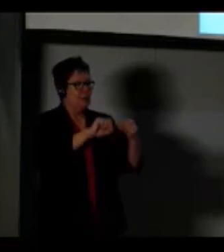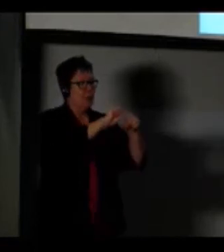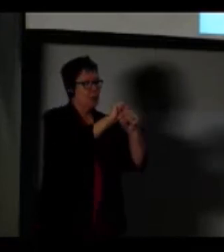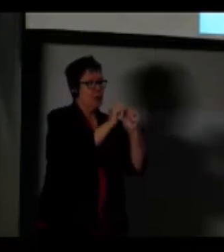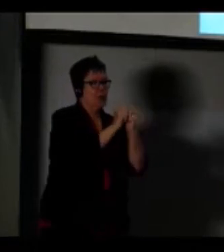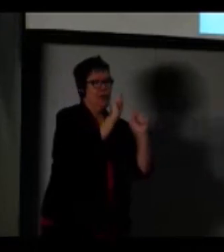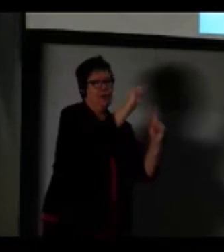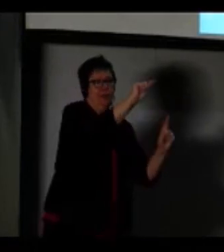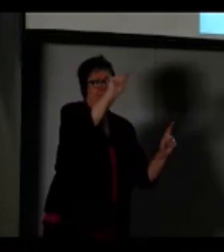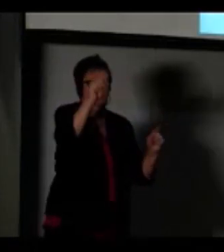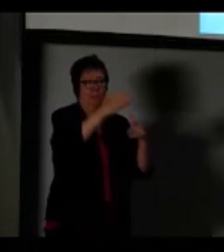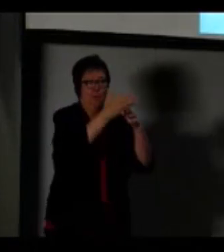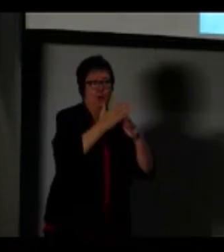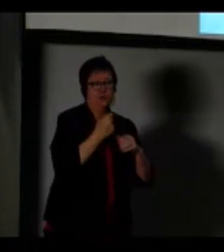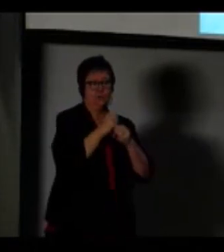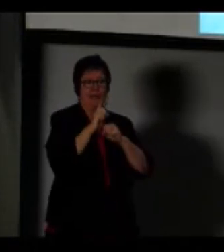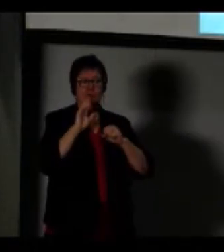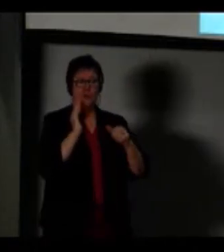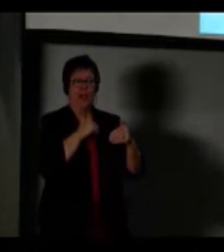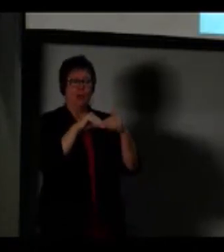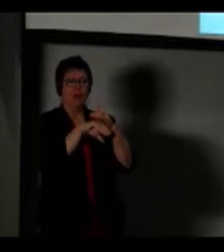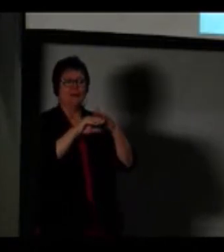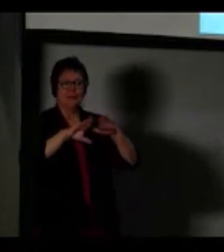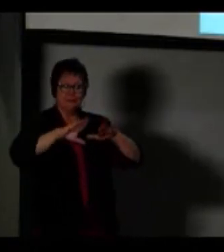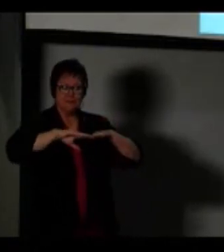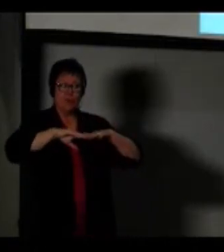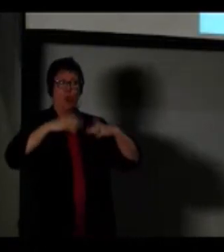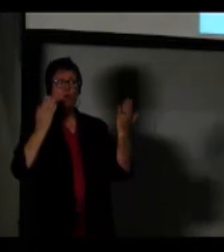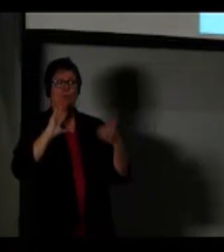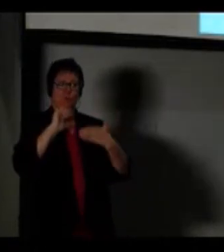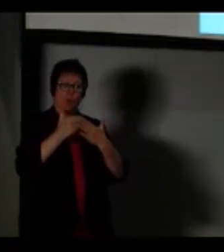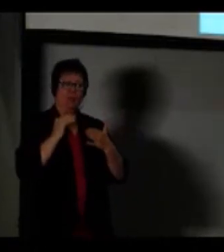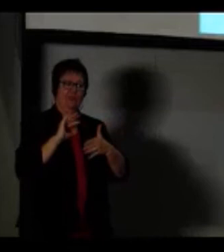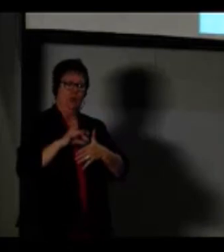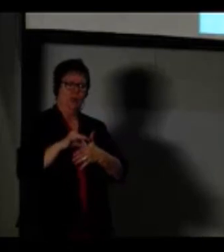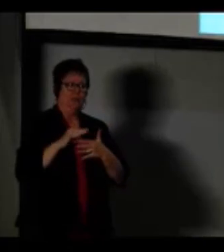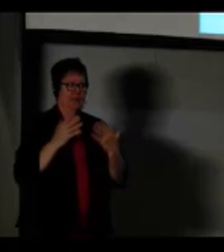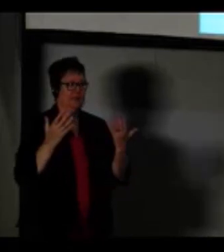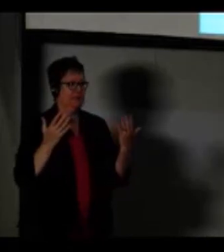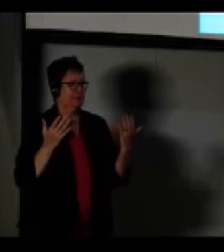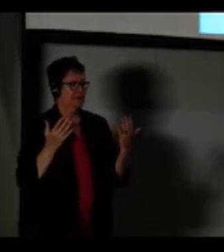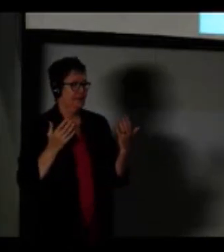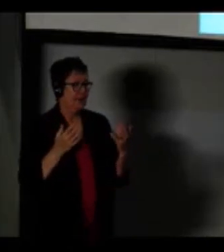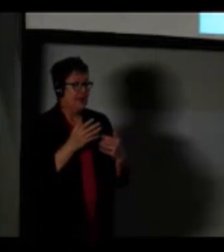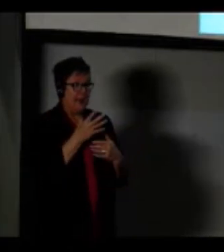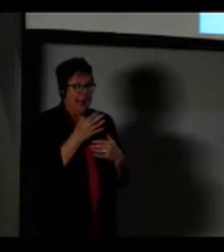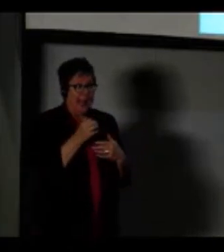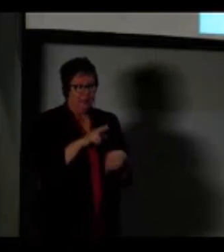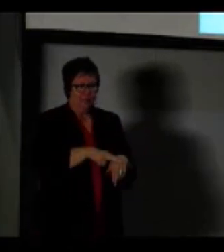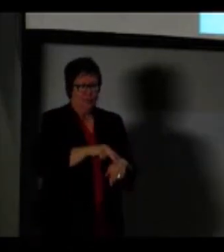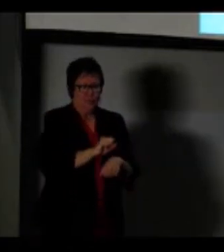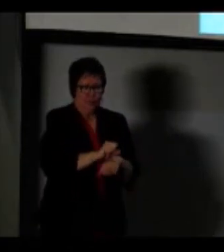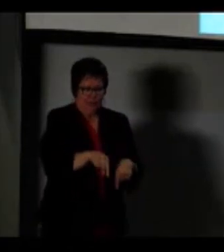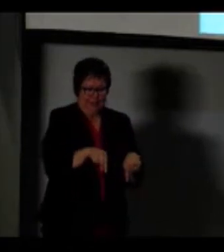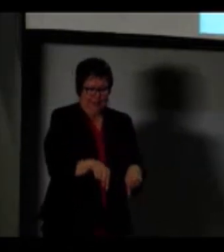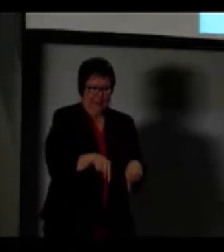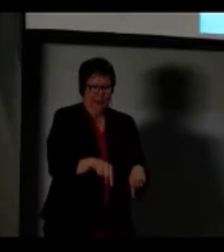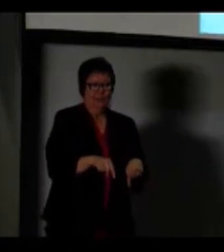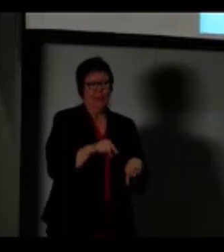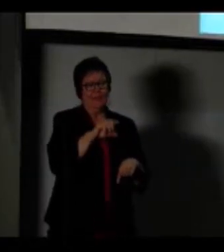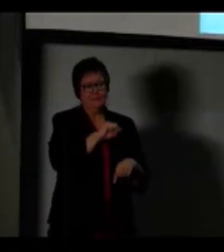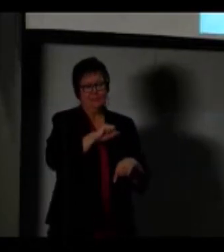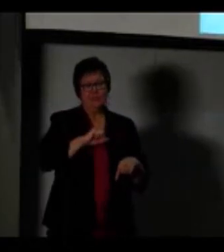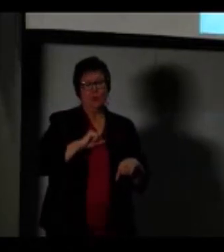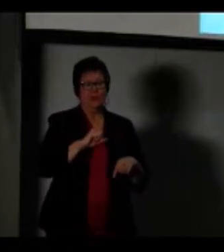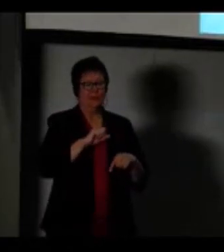to ensure that we provide open access to all of our content. And of course, the work here by our own Smithsonian Library